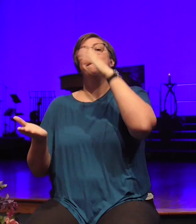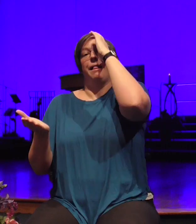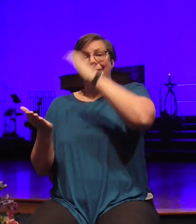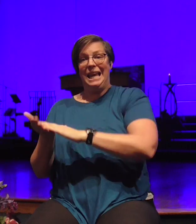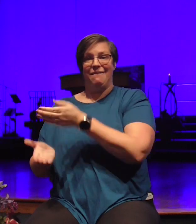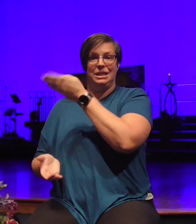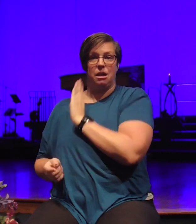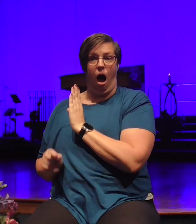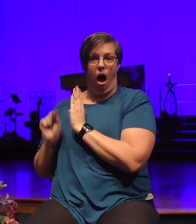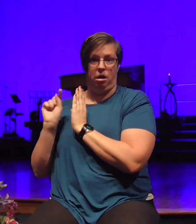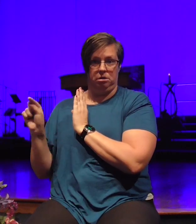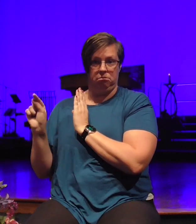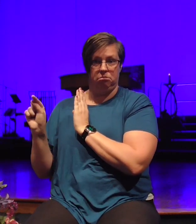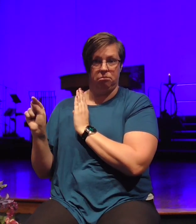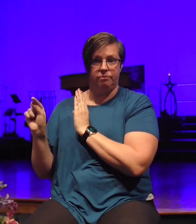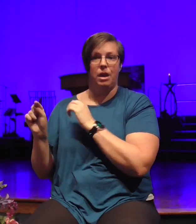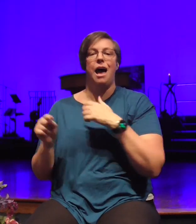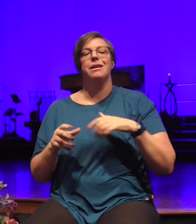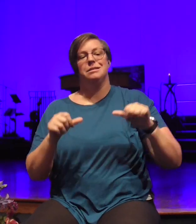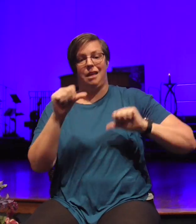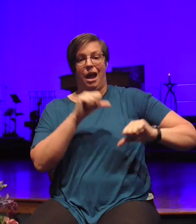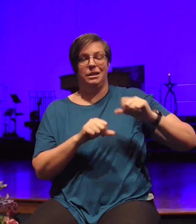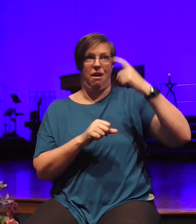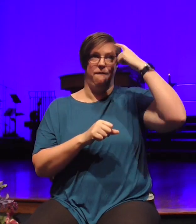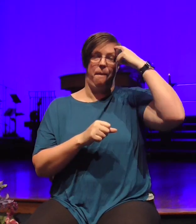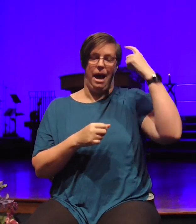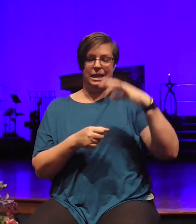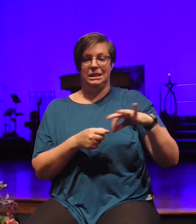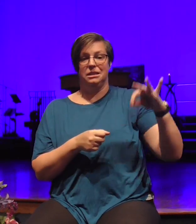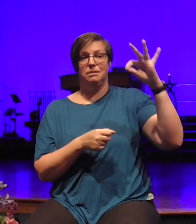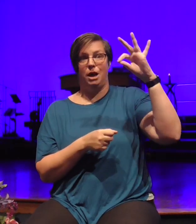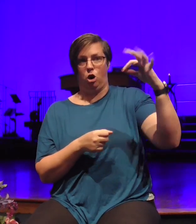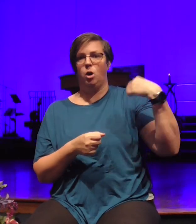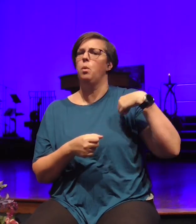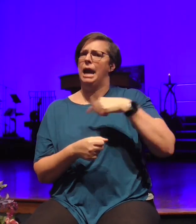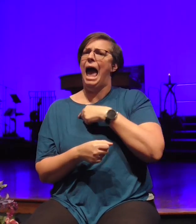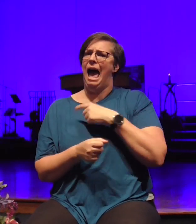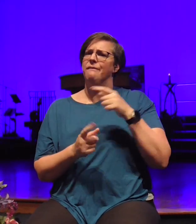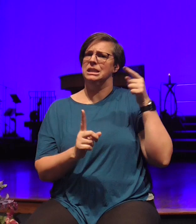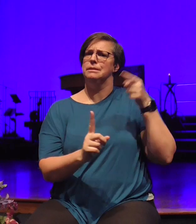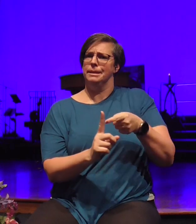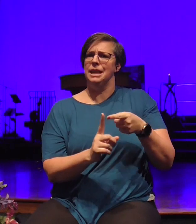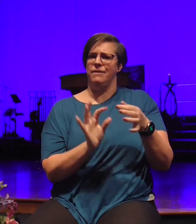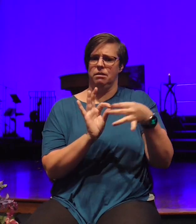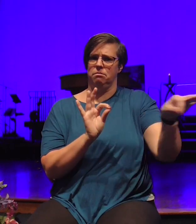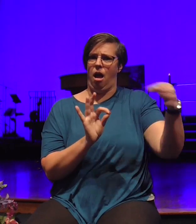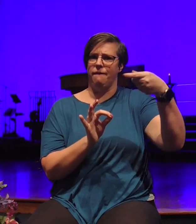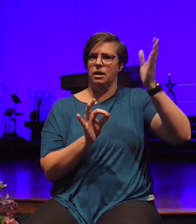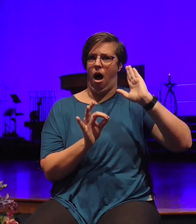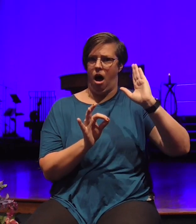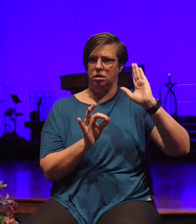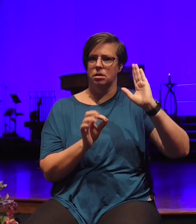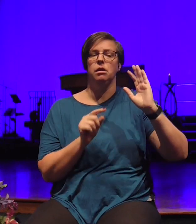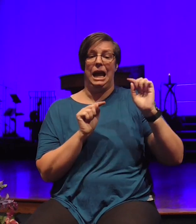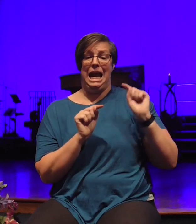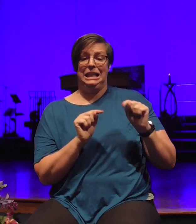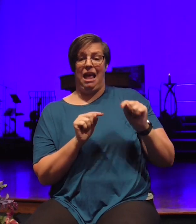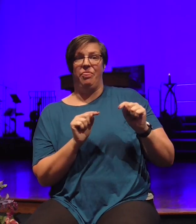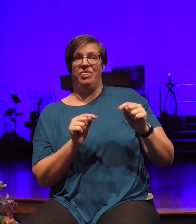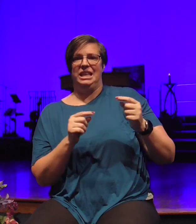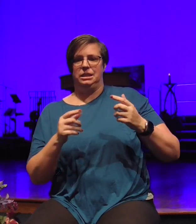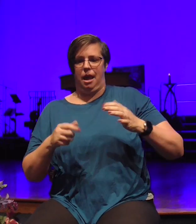While science of mind and spirit has a particular articulation of what we think God is, we think God is this presence that is permeating